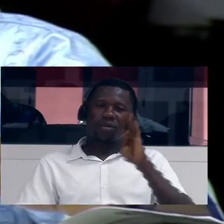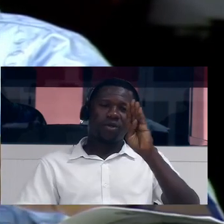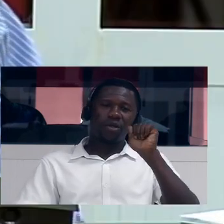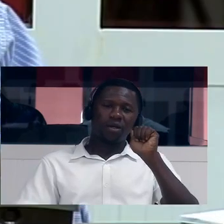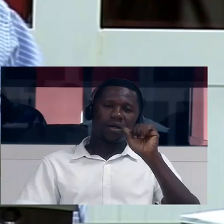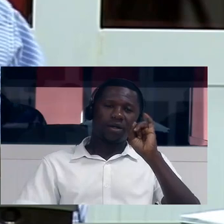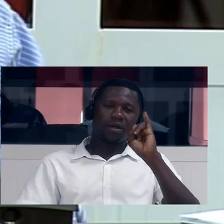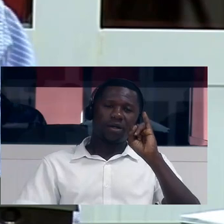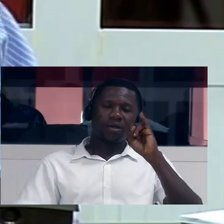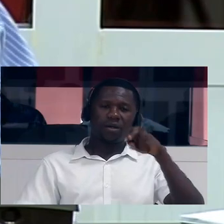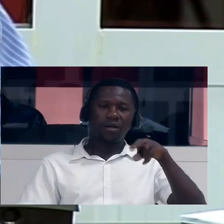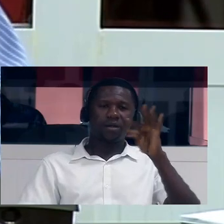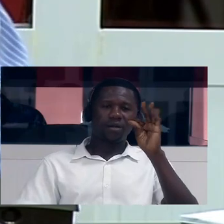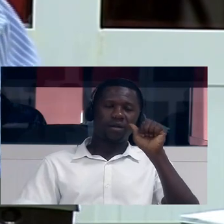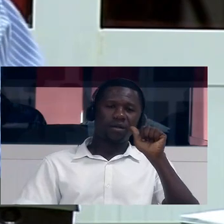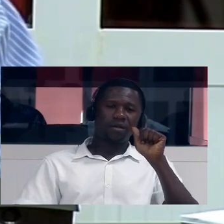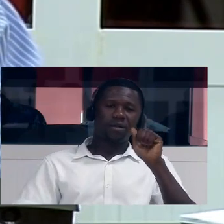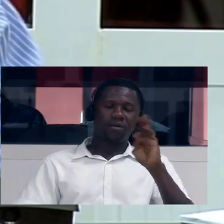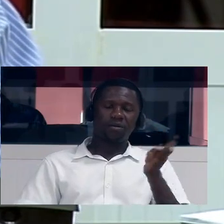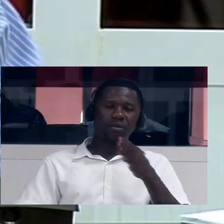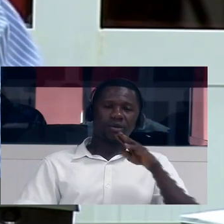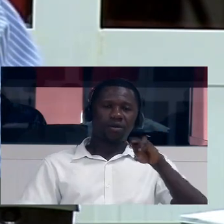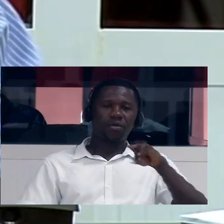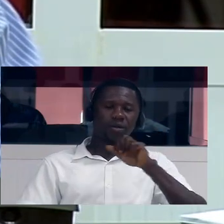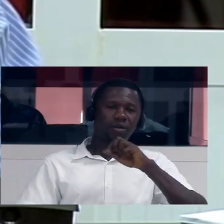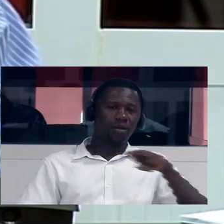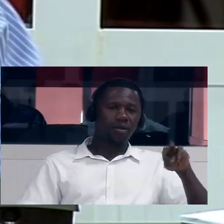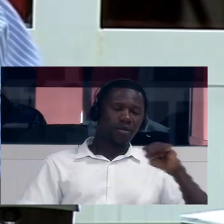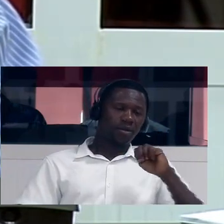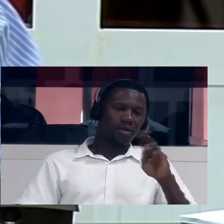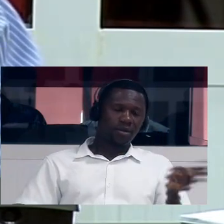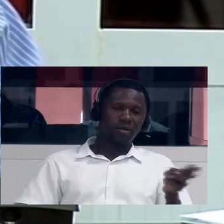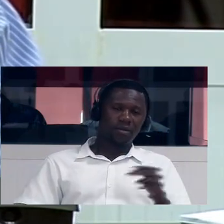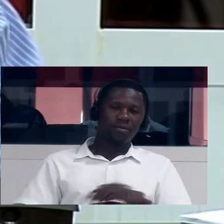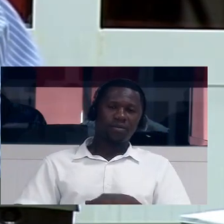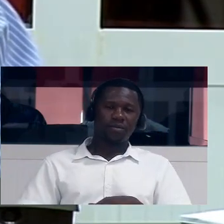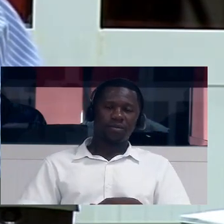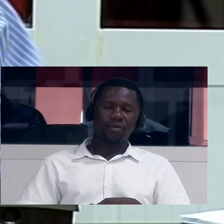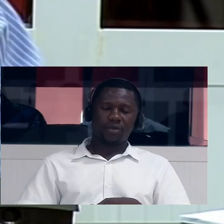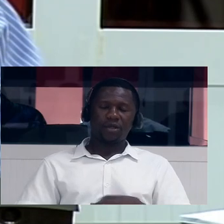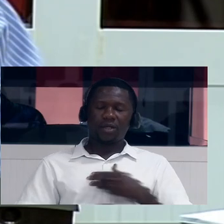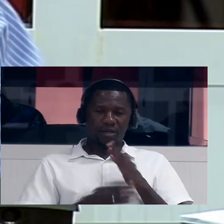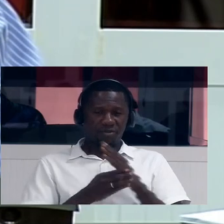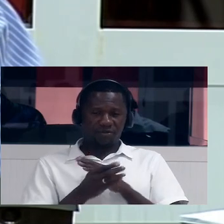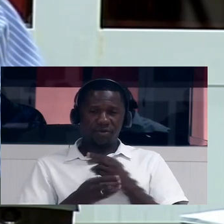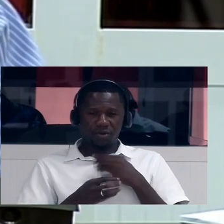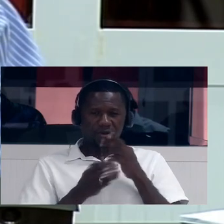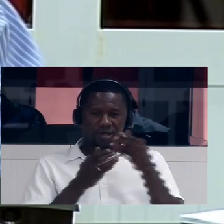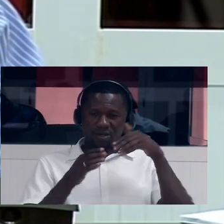events? Yes, but I think before you get into that, if you don't mind, let me just say a few